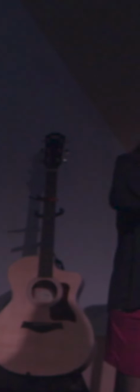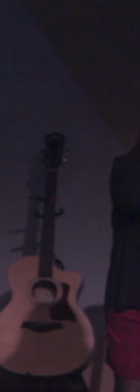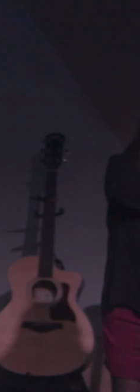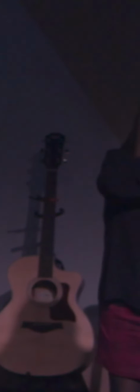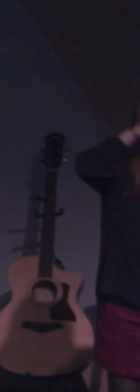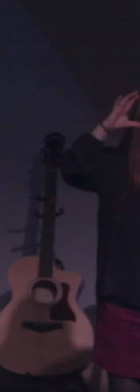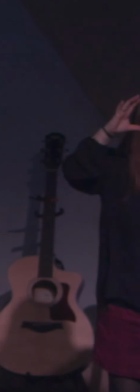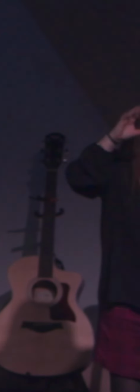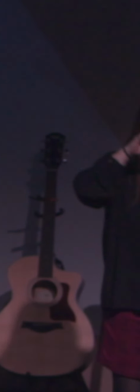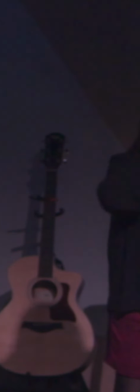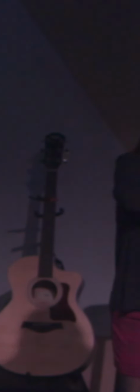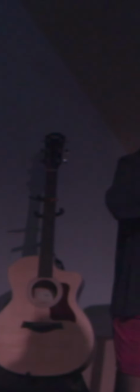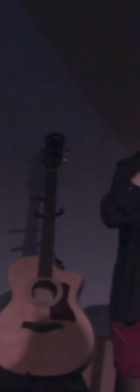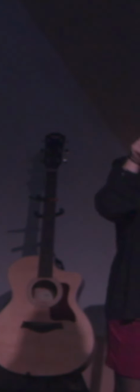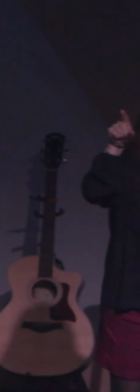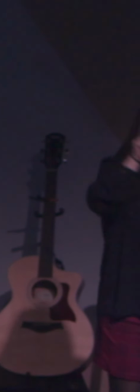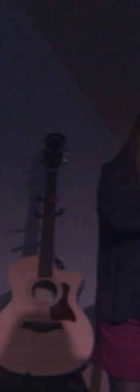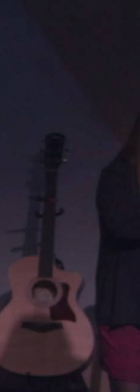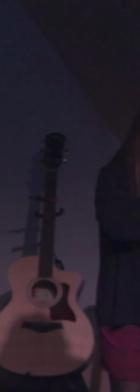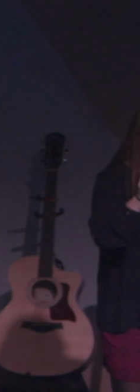the dot connector.